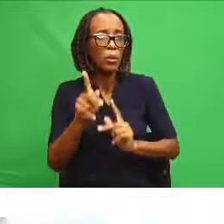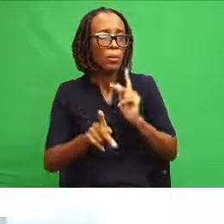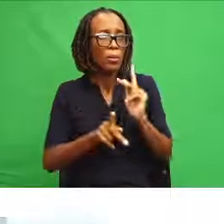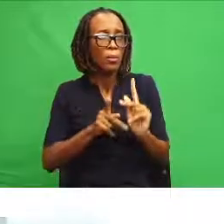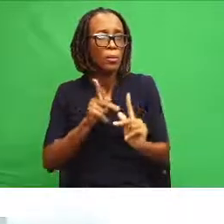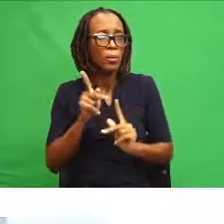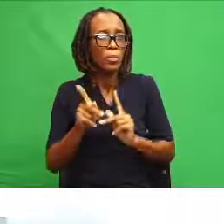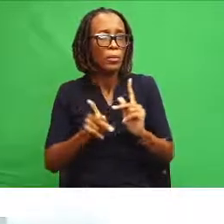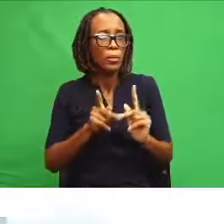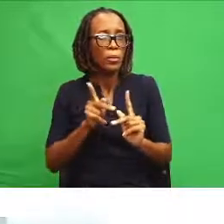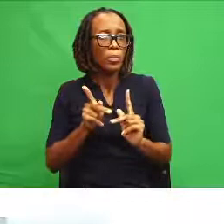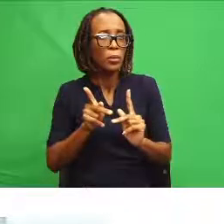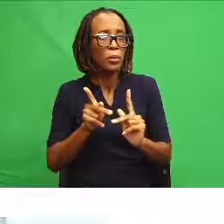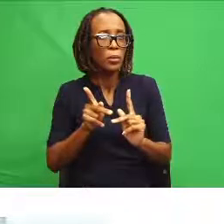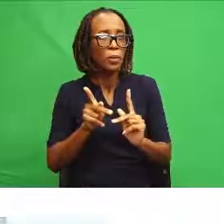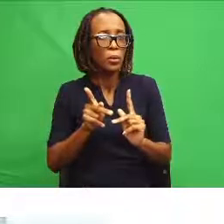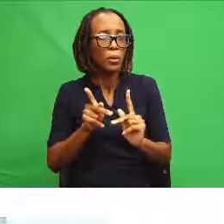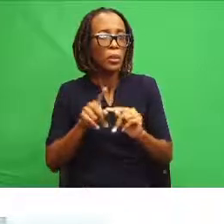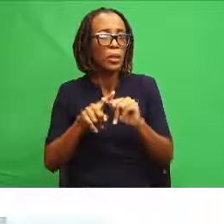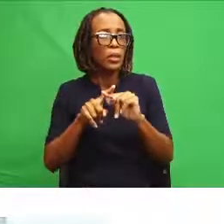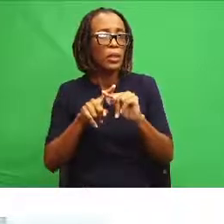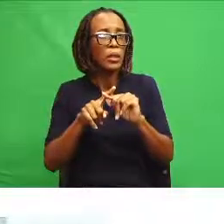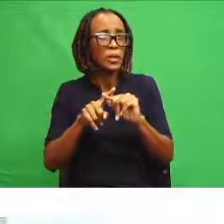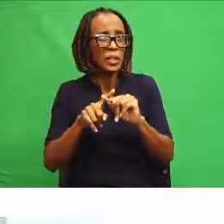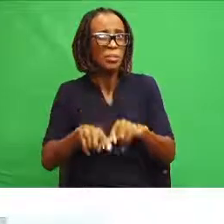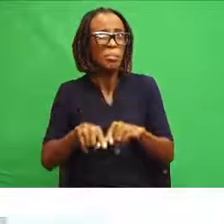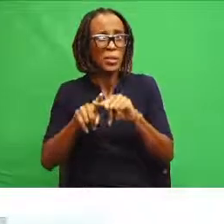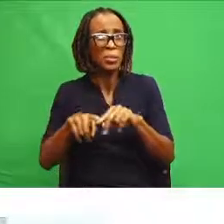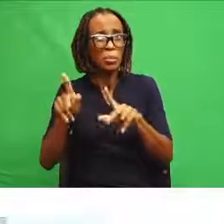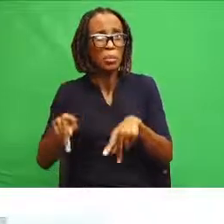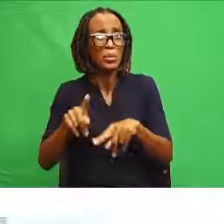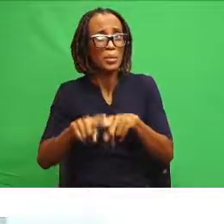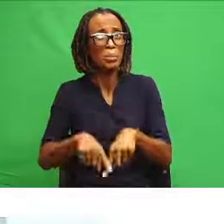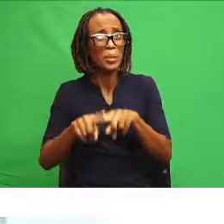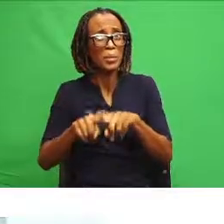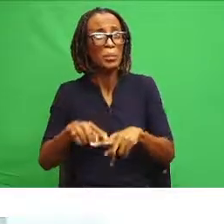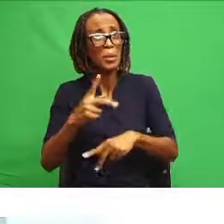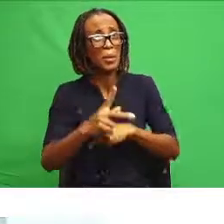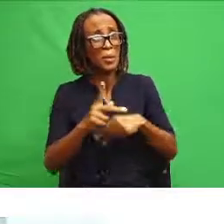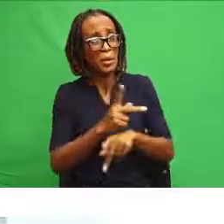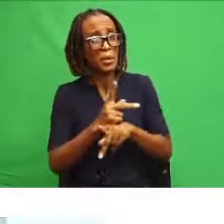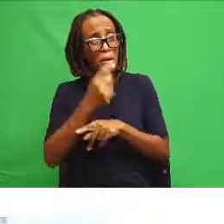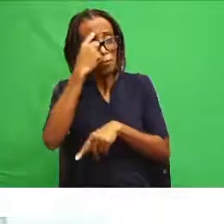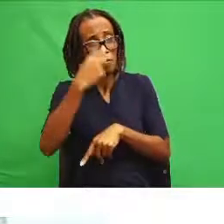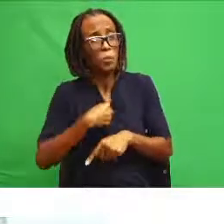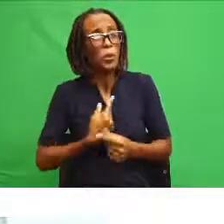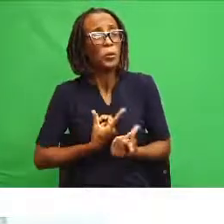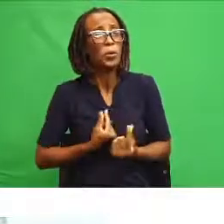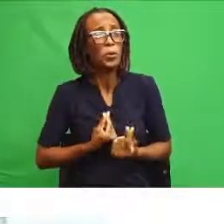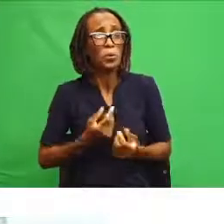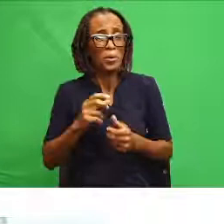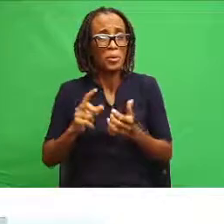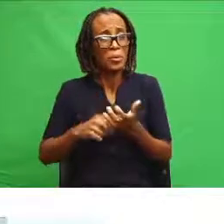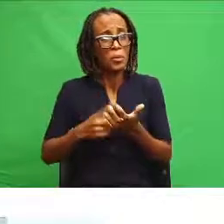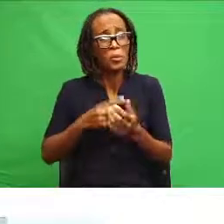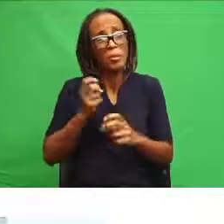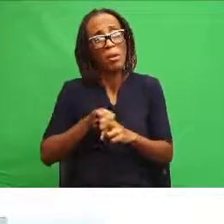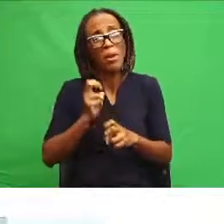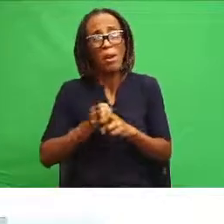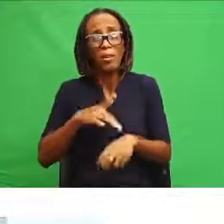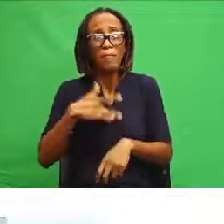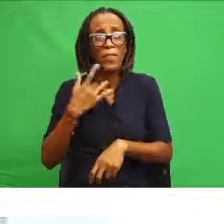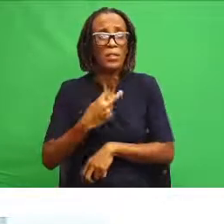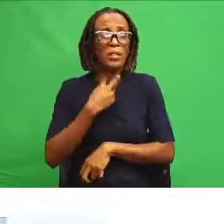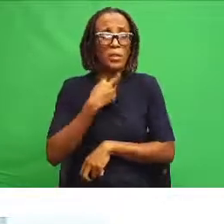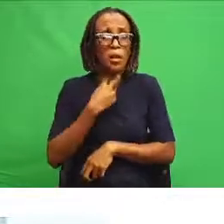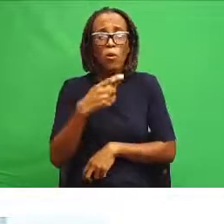is being abused, but is totally dependent on that person who is doing the abuse. The difficulty to come out of that situation, who